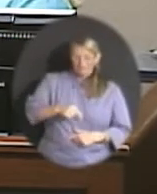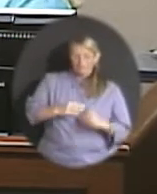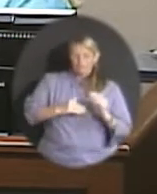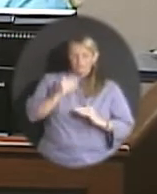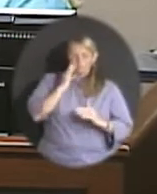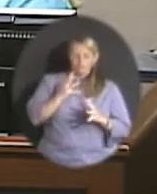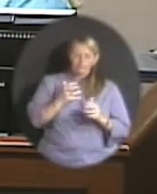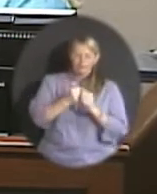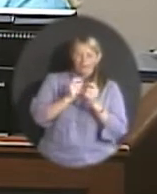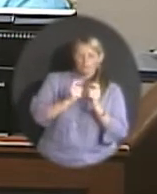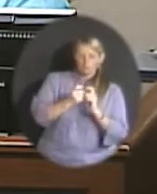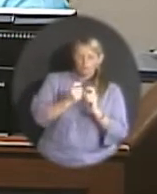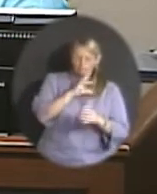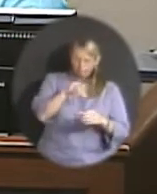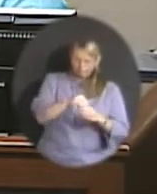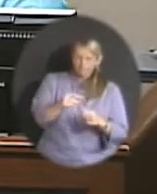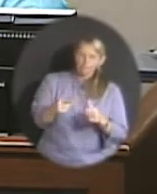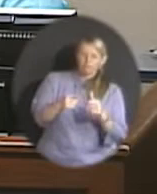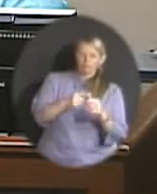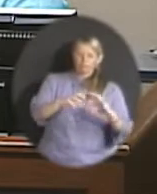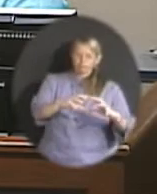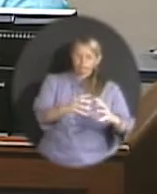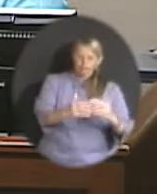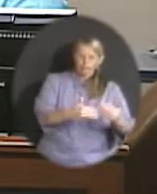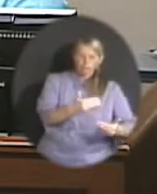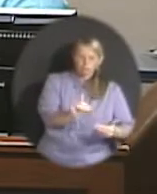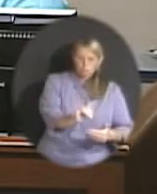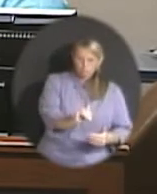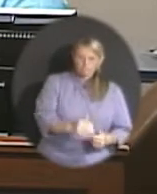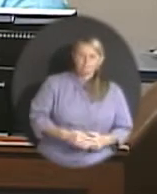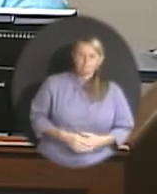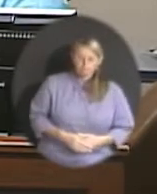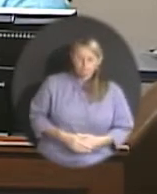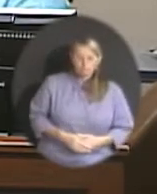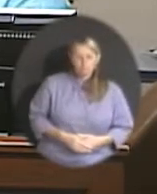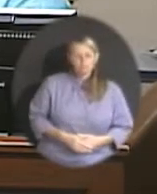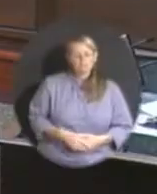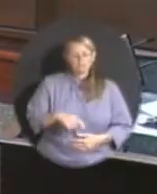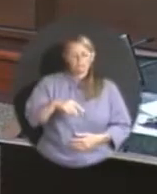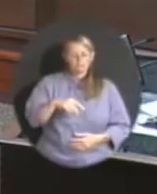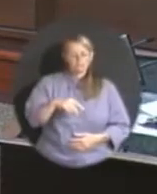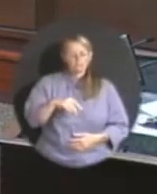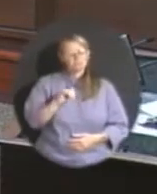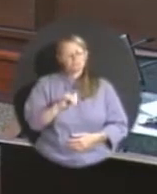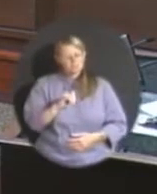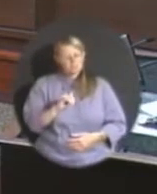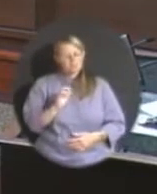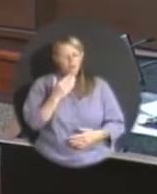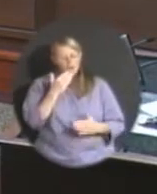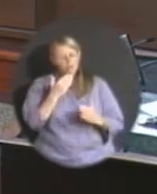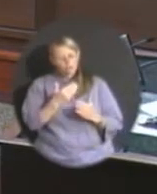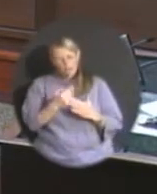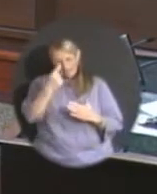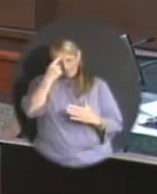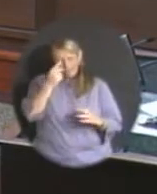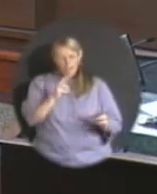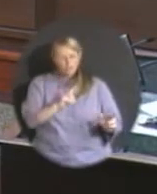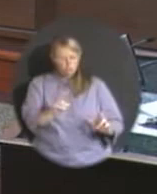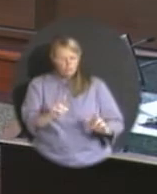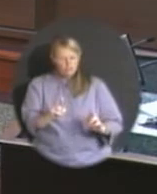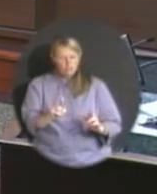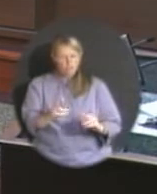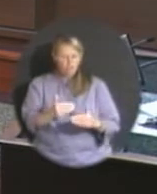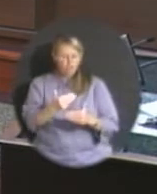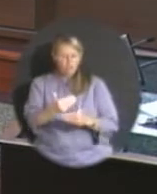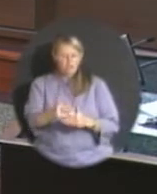round. Okay, very good. That's good, and I think that as we get ready for our next newsletter, maybe that would